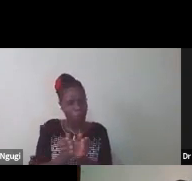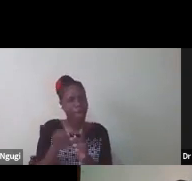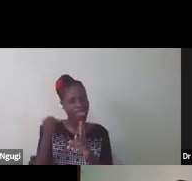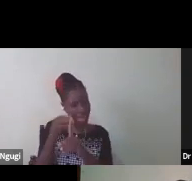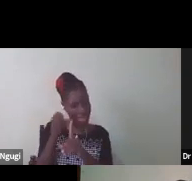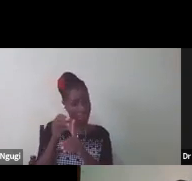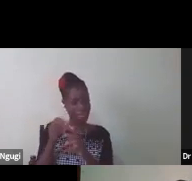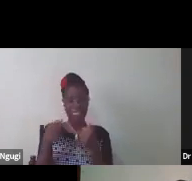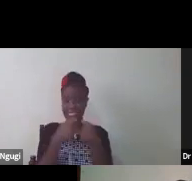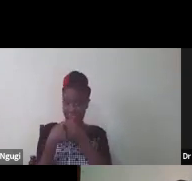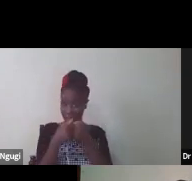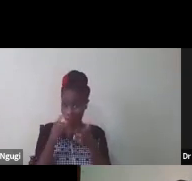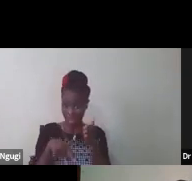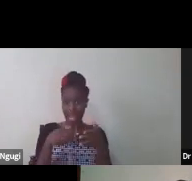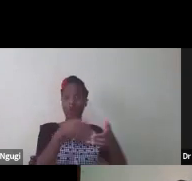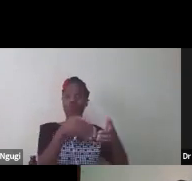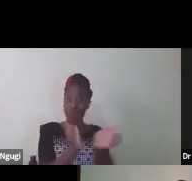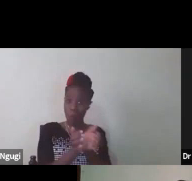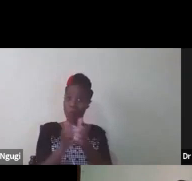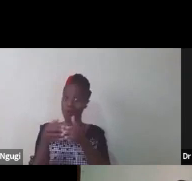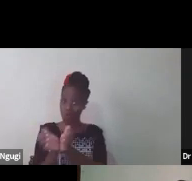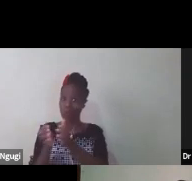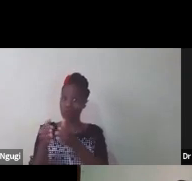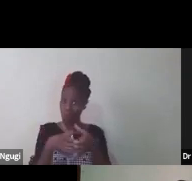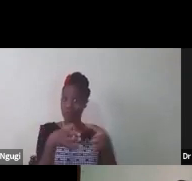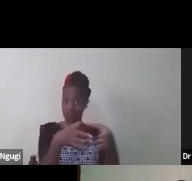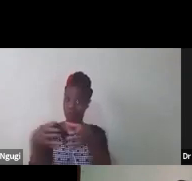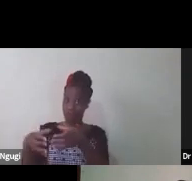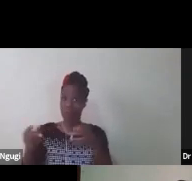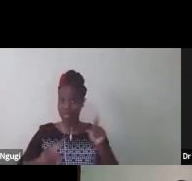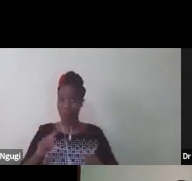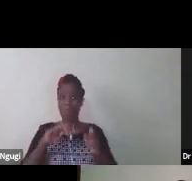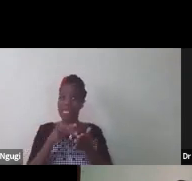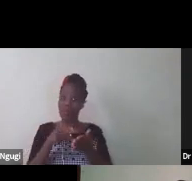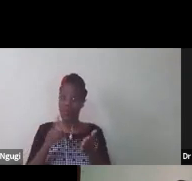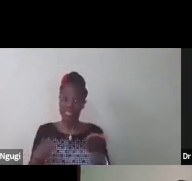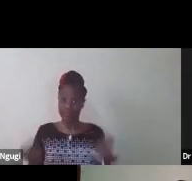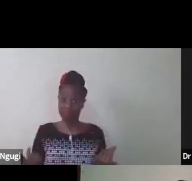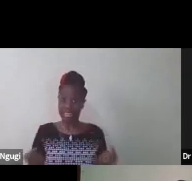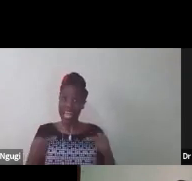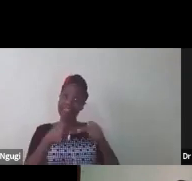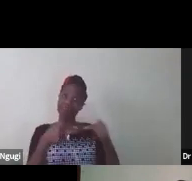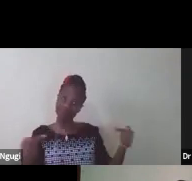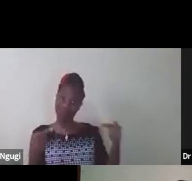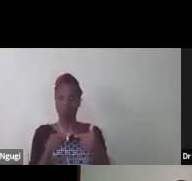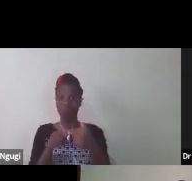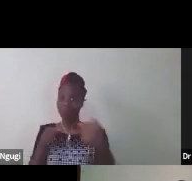there to be able to administer the group therapy. And the point here is that these are patients with